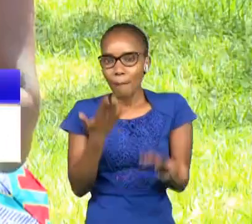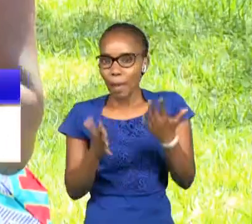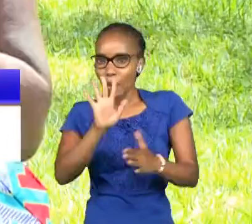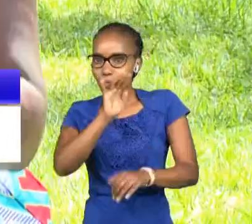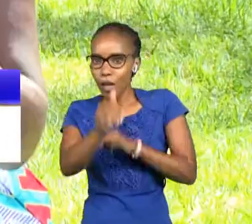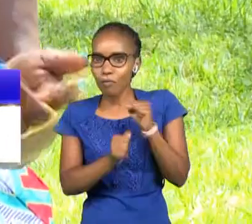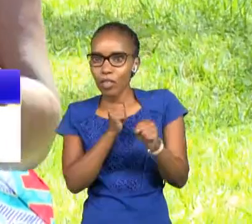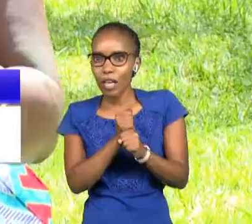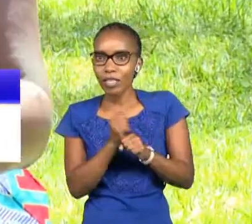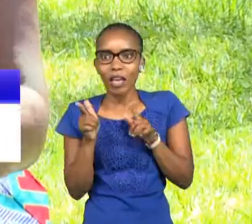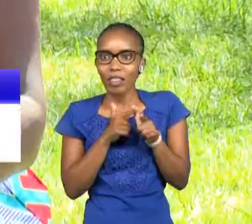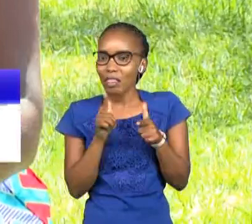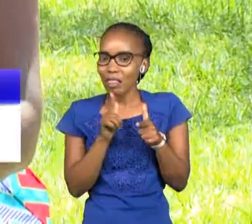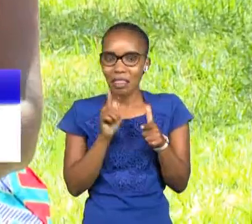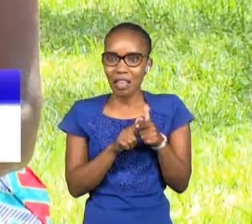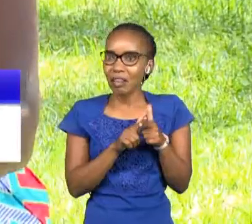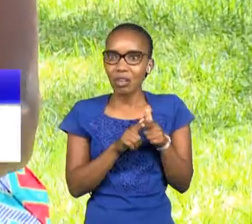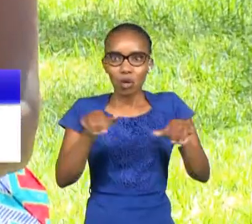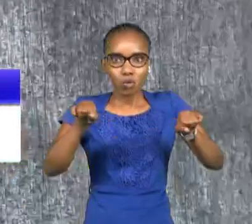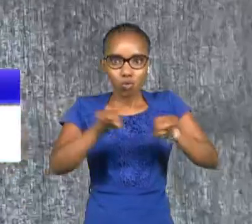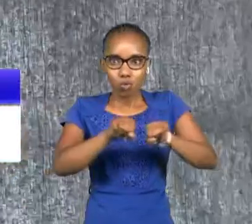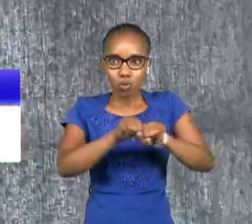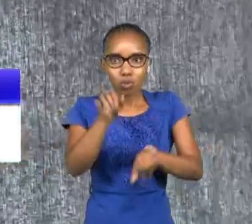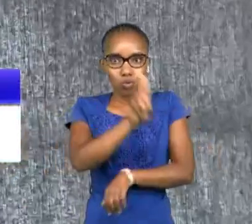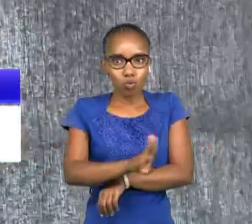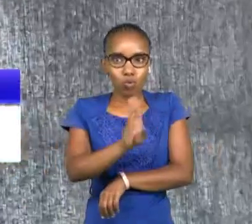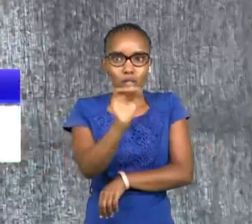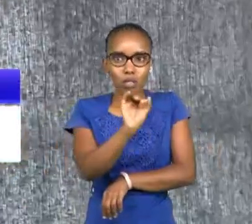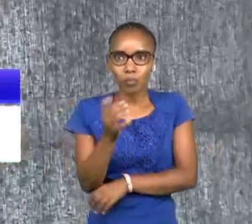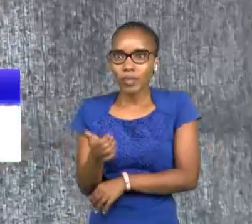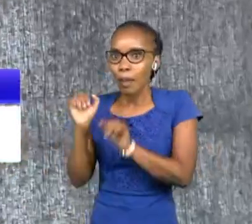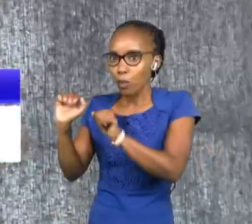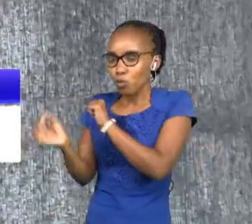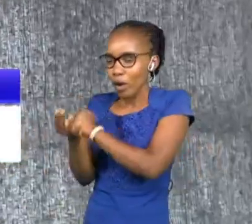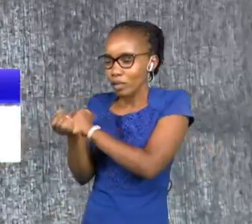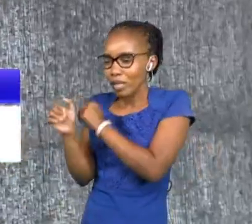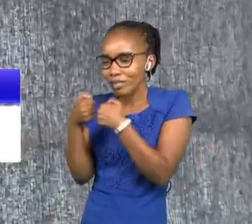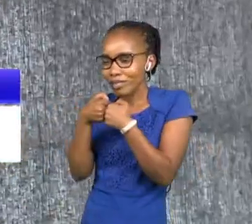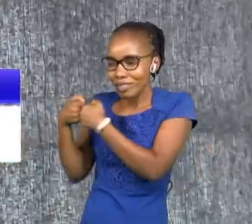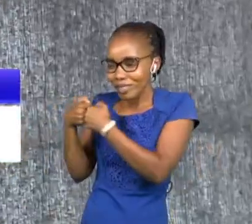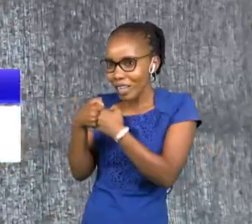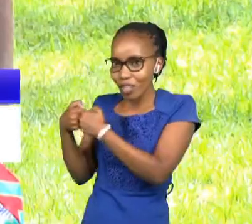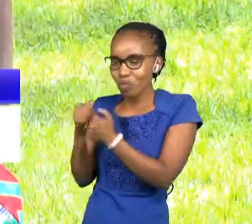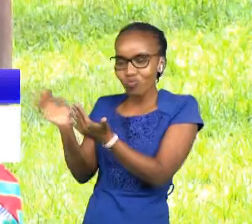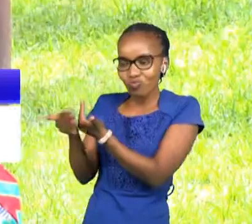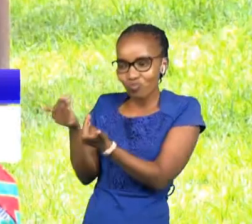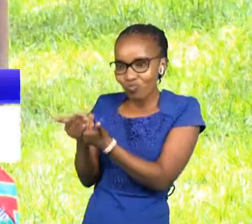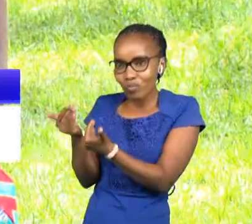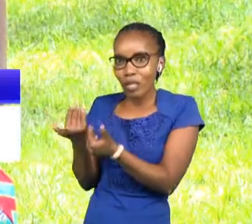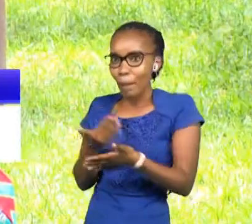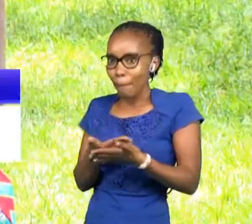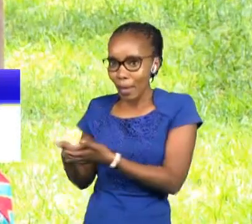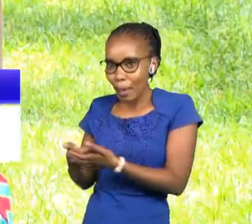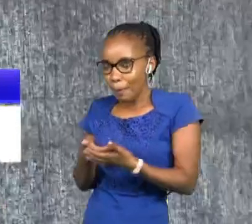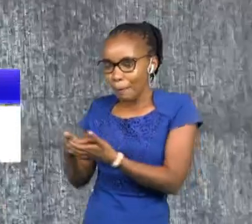should have outgrown wearing the bar and brace. Briefly, just tell us the challenges of raising Tunu, and